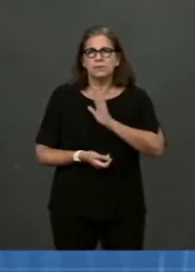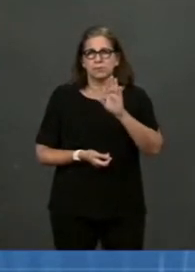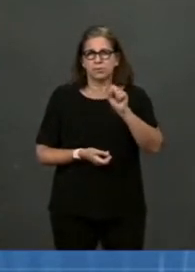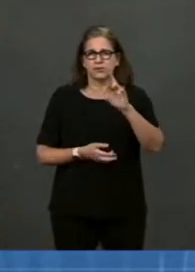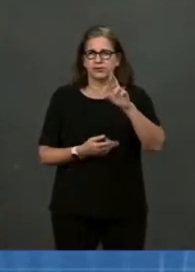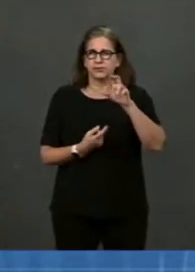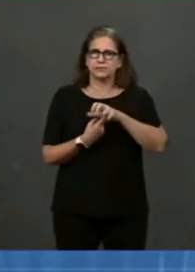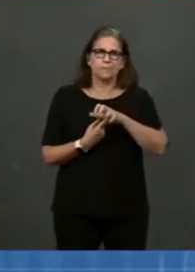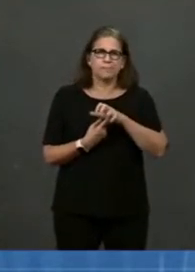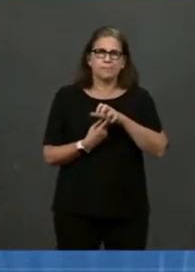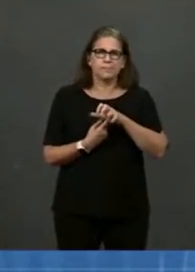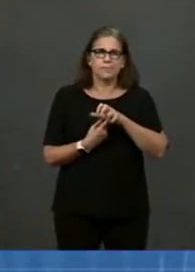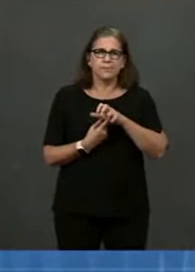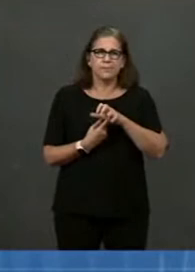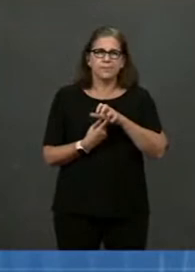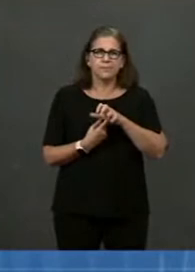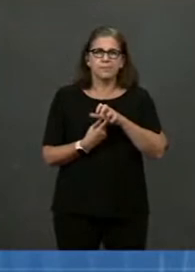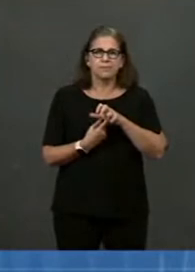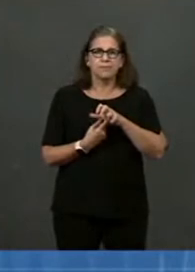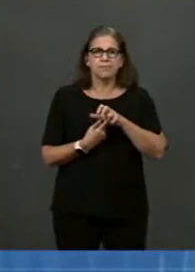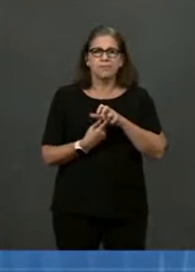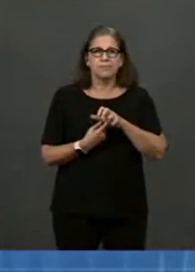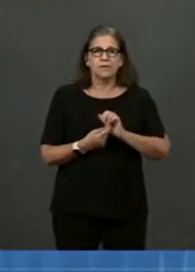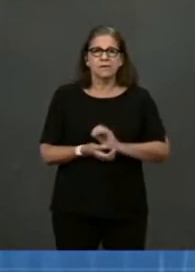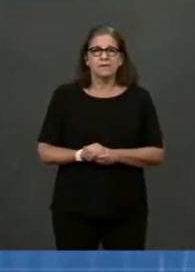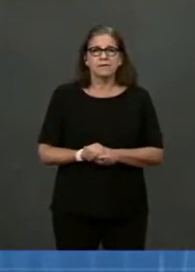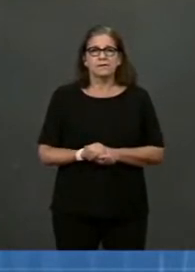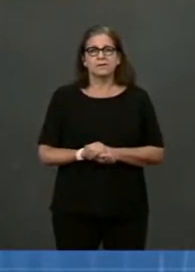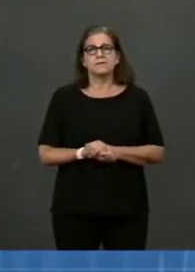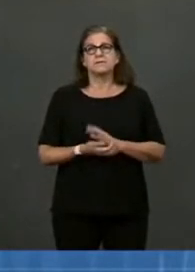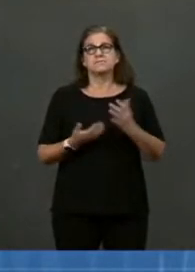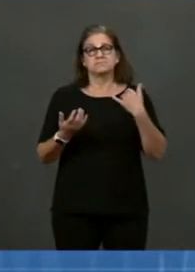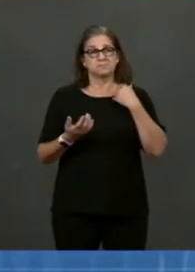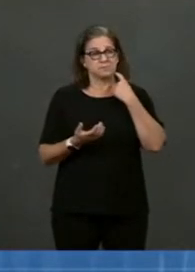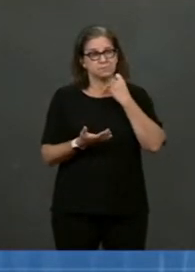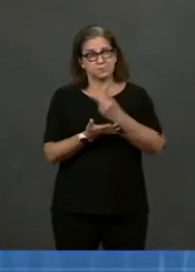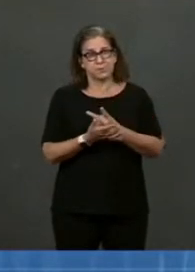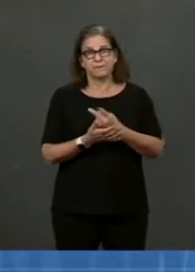accelerating with tens of millions more Americans now eligible for enhanced protection.